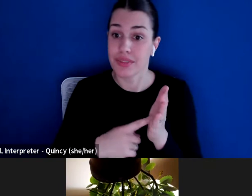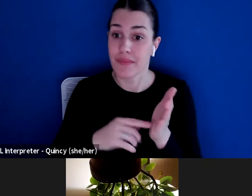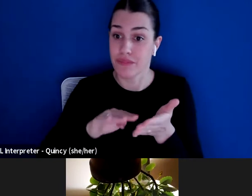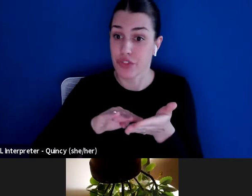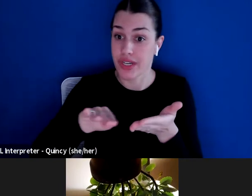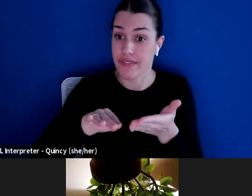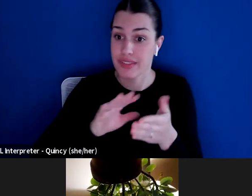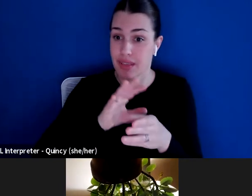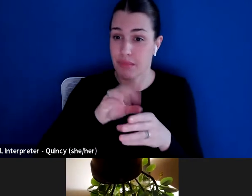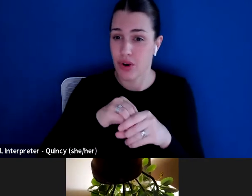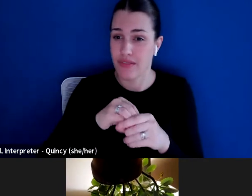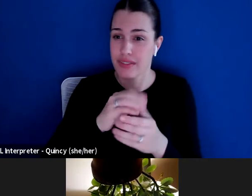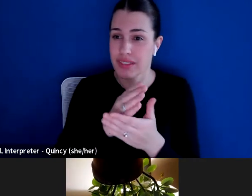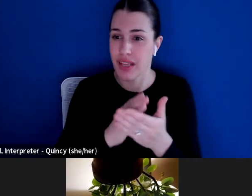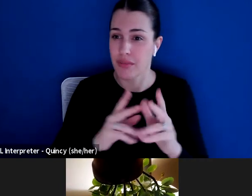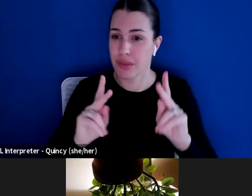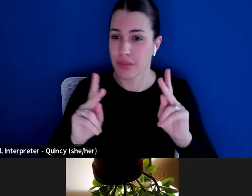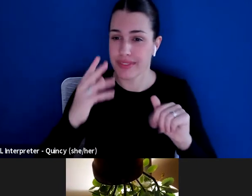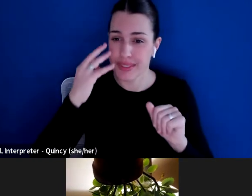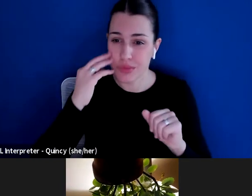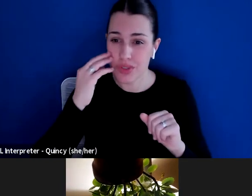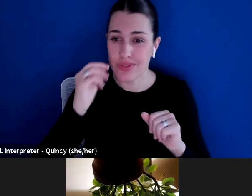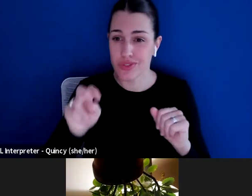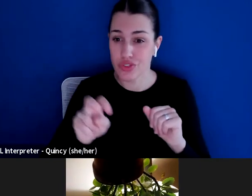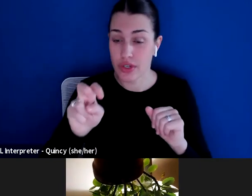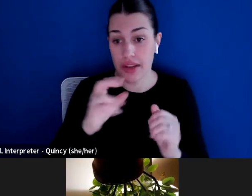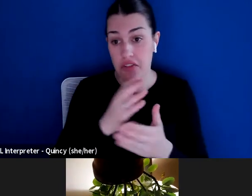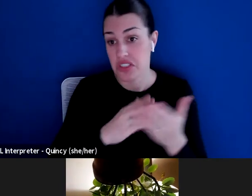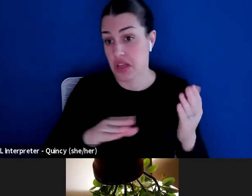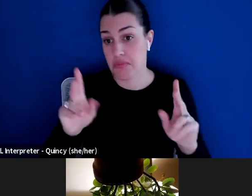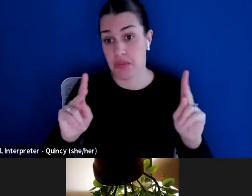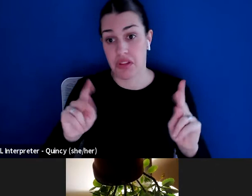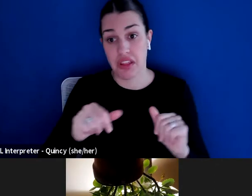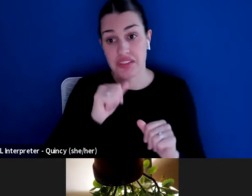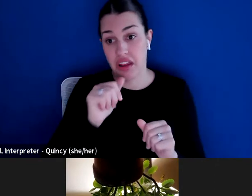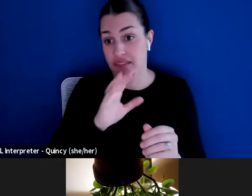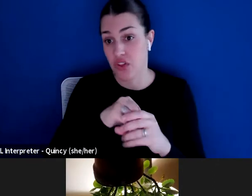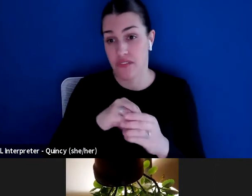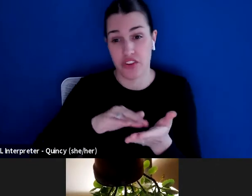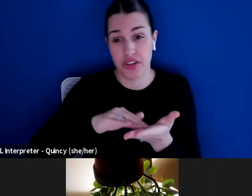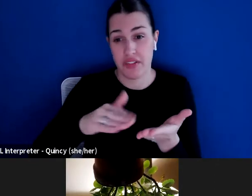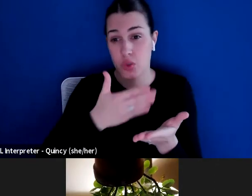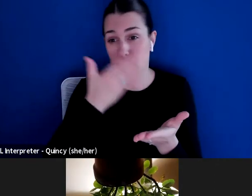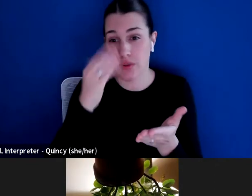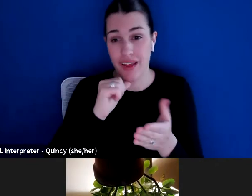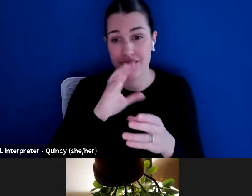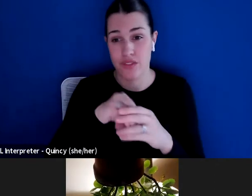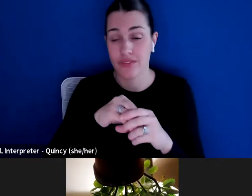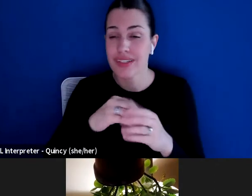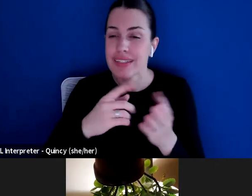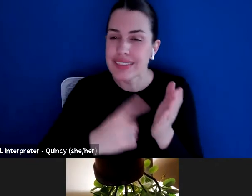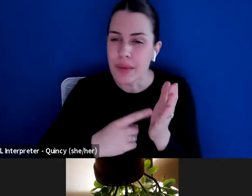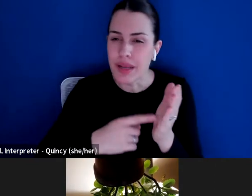of certain survivors' journeys, and for others, it's not a part of their journey. I think that sometimes survivors might hear